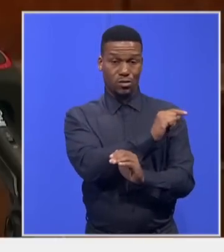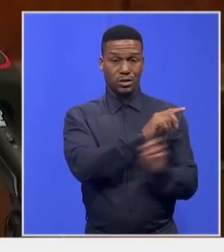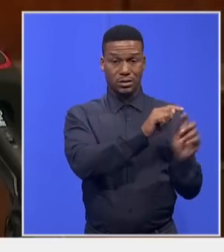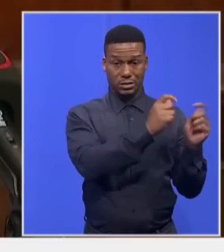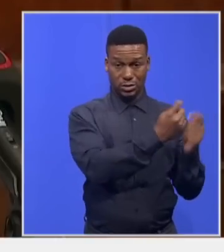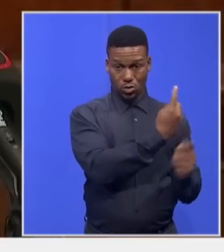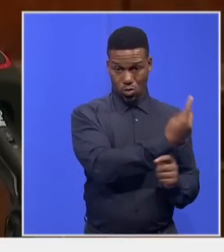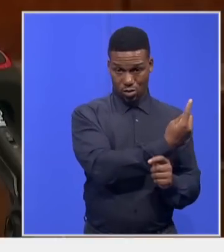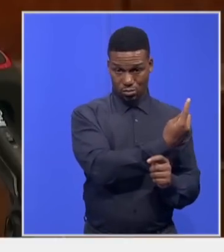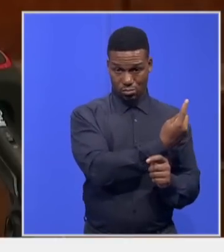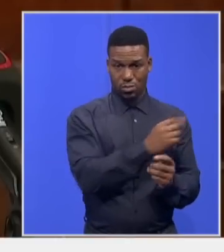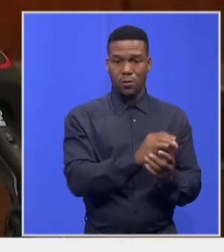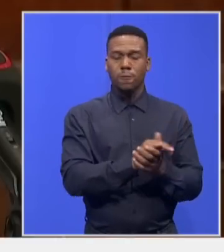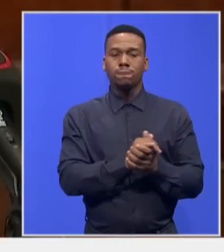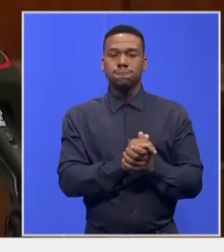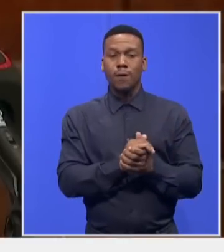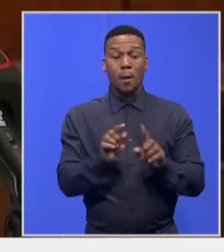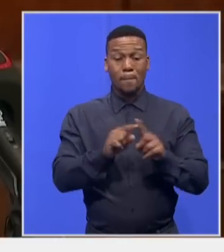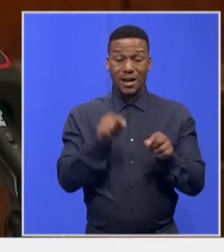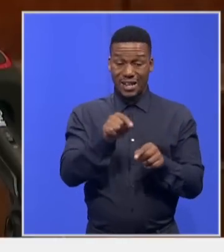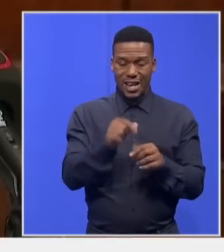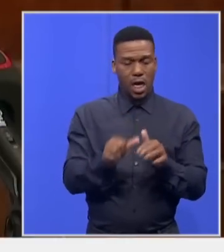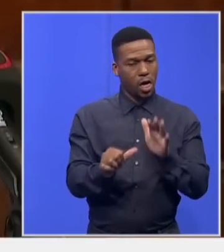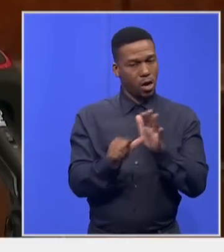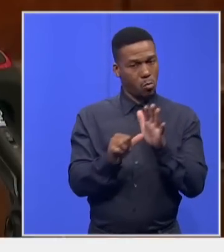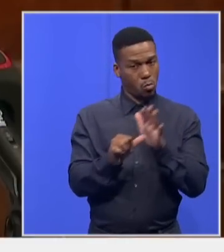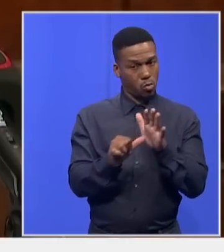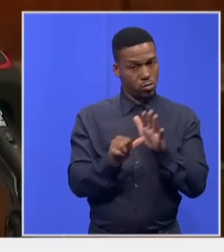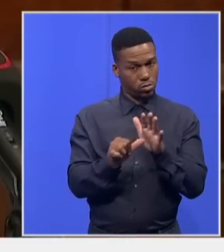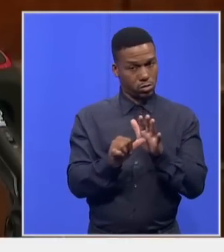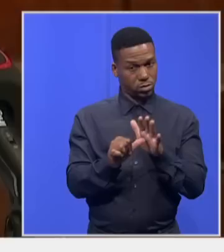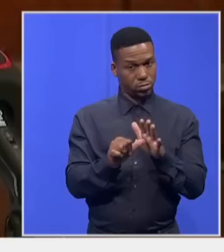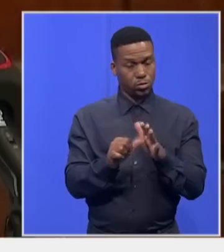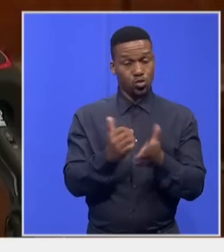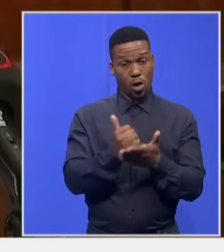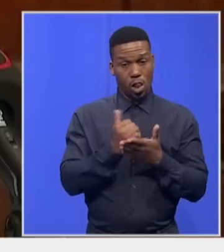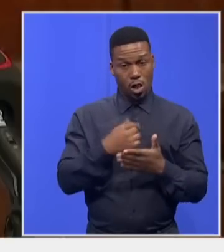key to the sustenance, if you like, of energy